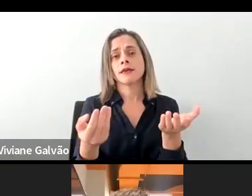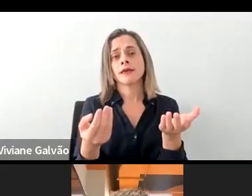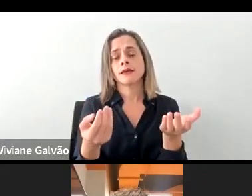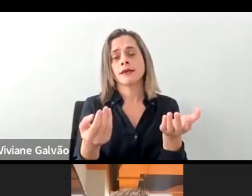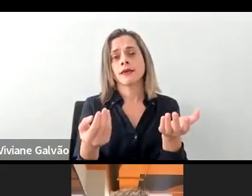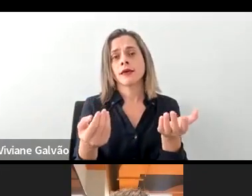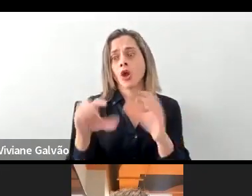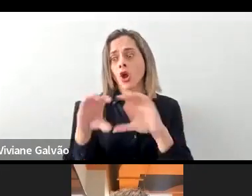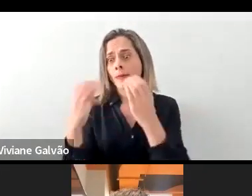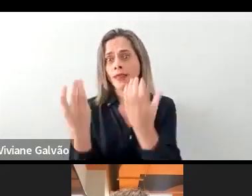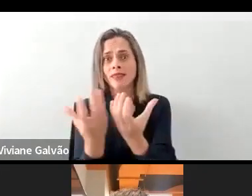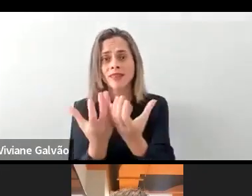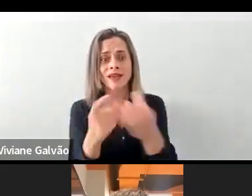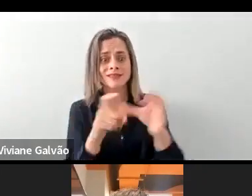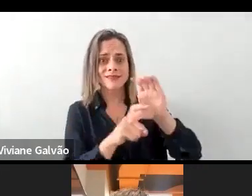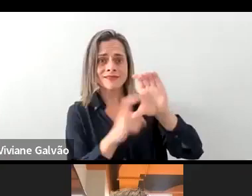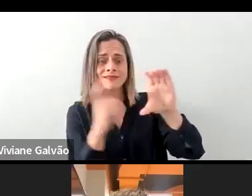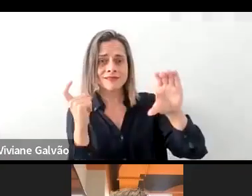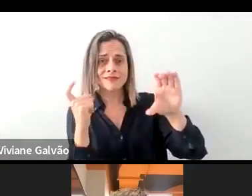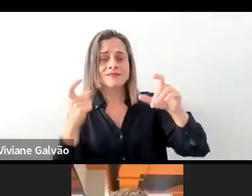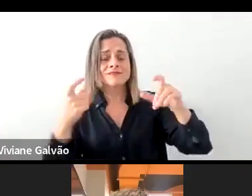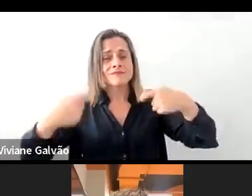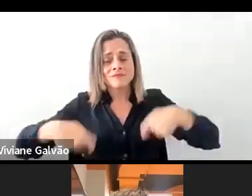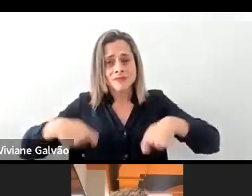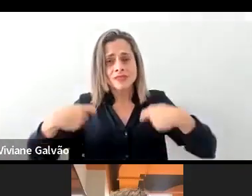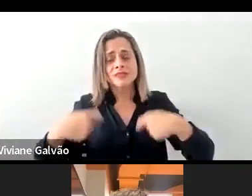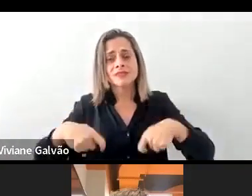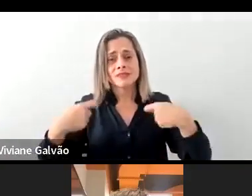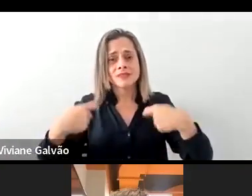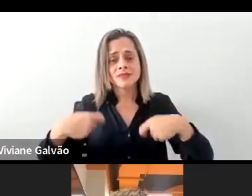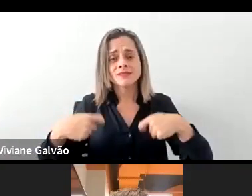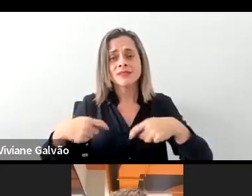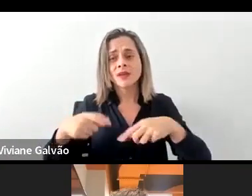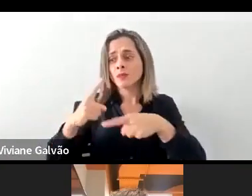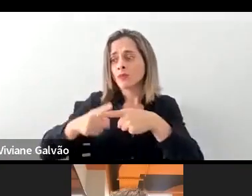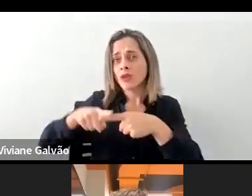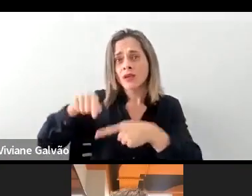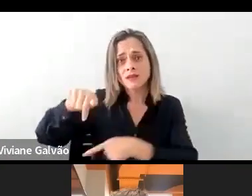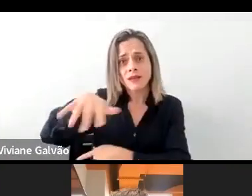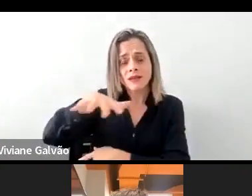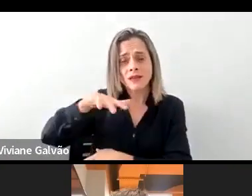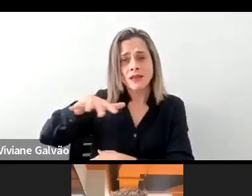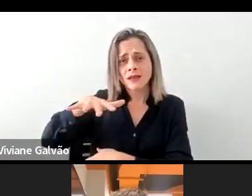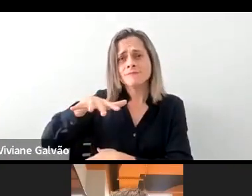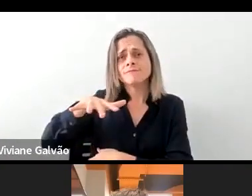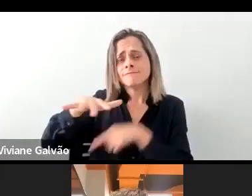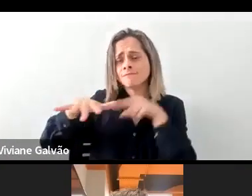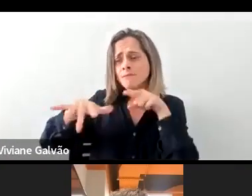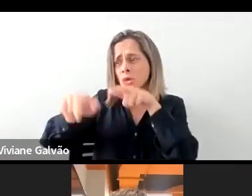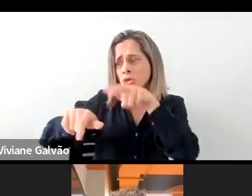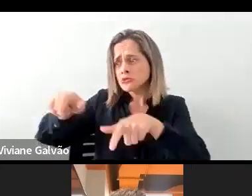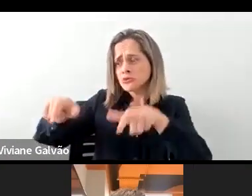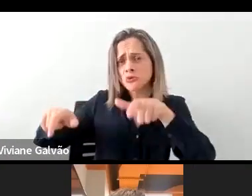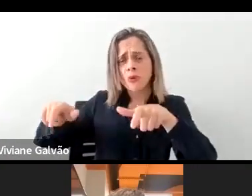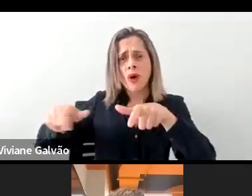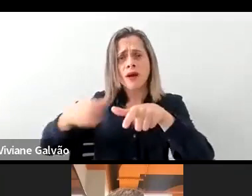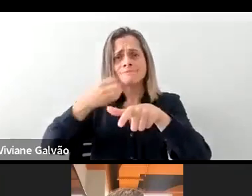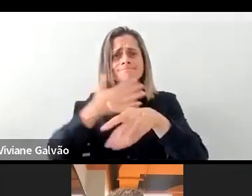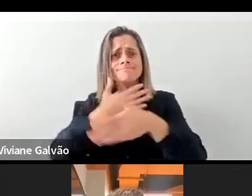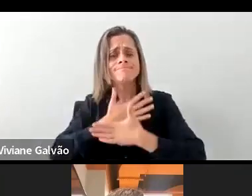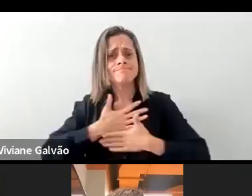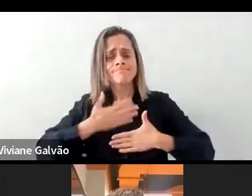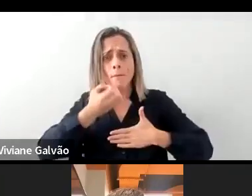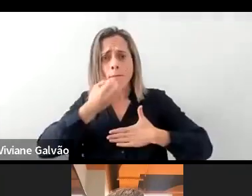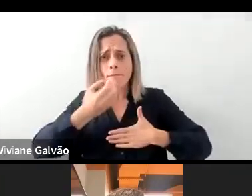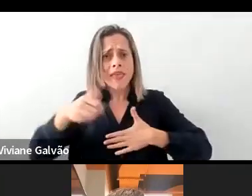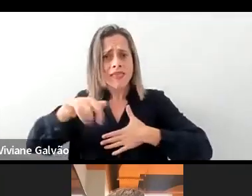own well-being. This is a threat. This is a threat to the people who run Brazil. It's a threat to people everywhere. But